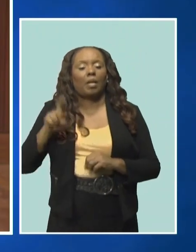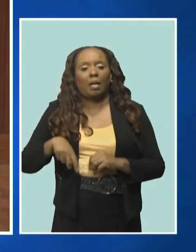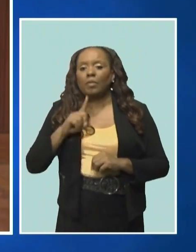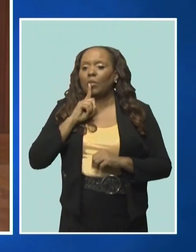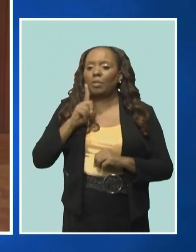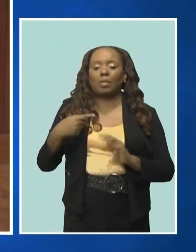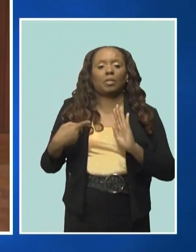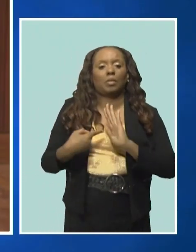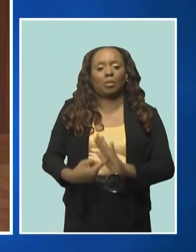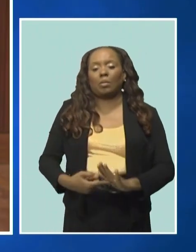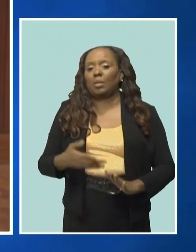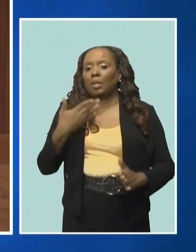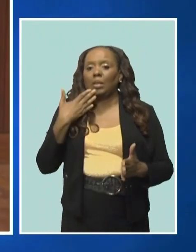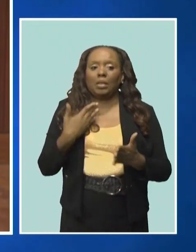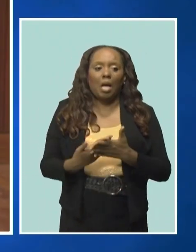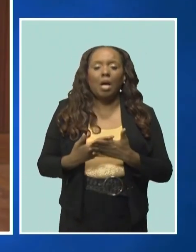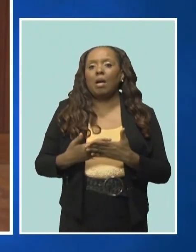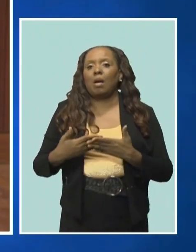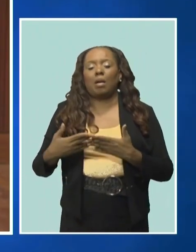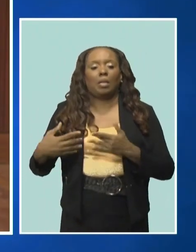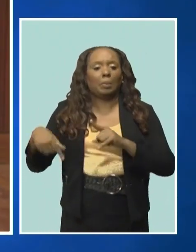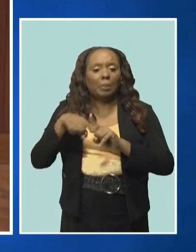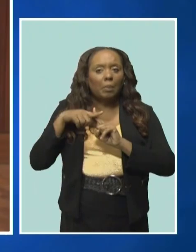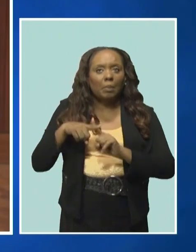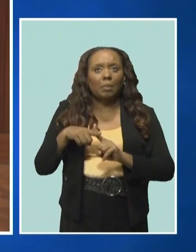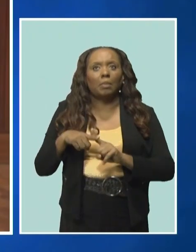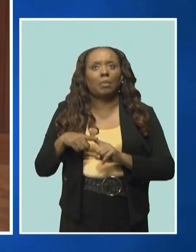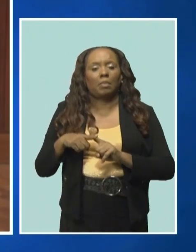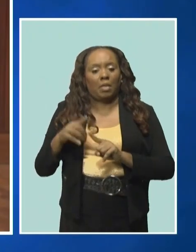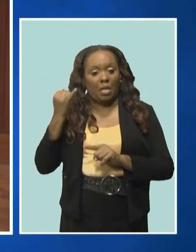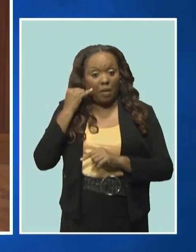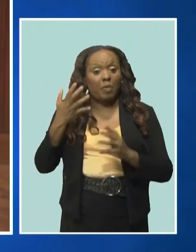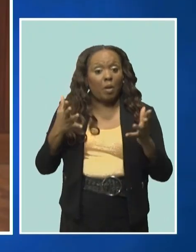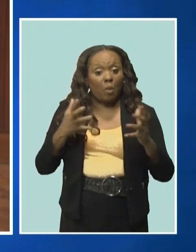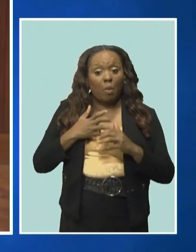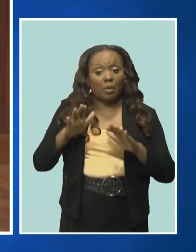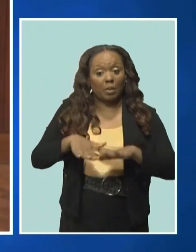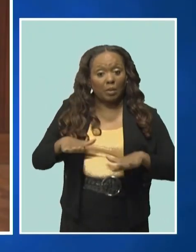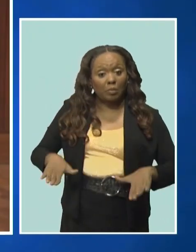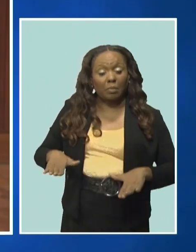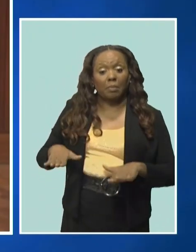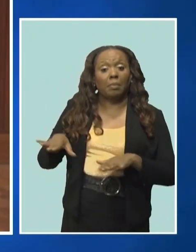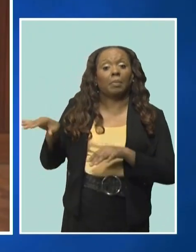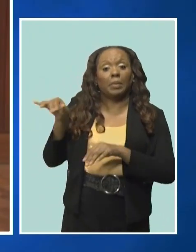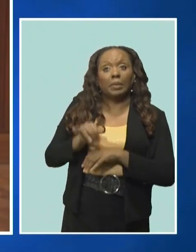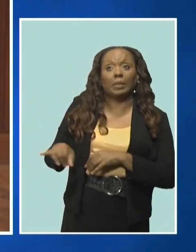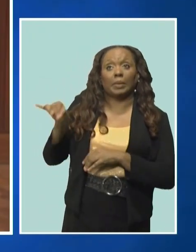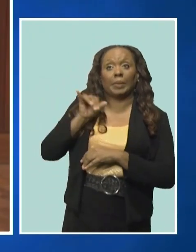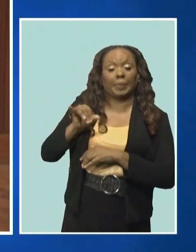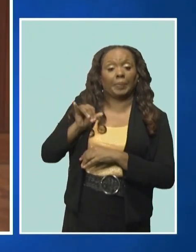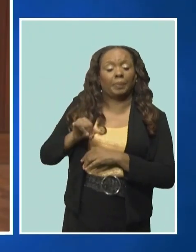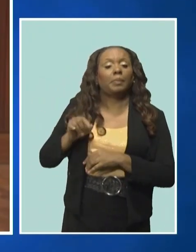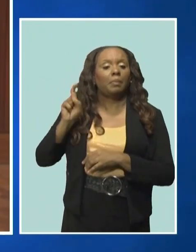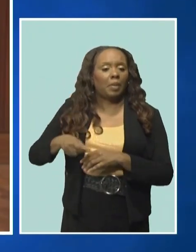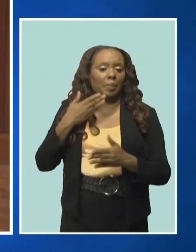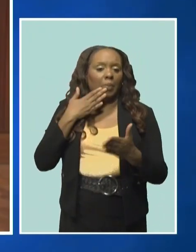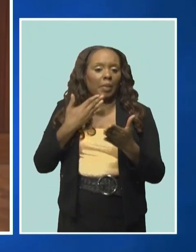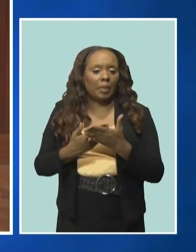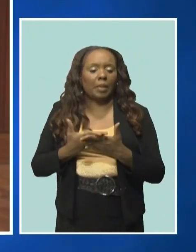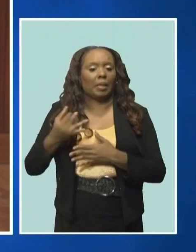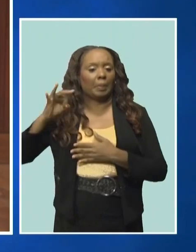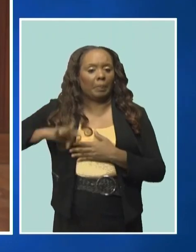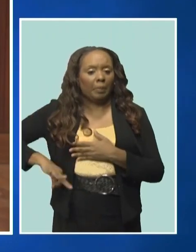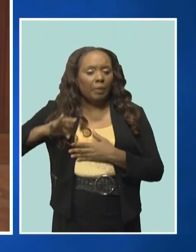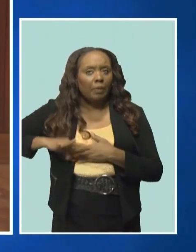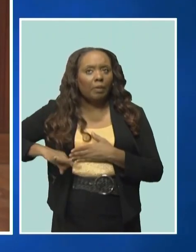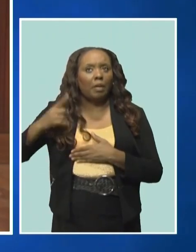that are our children that which we want to come back out, and what we want to come back out must be that which is good and beneficial